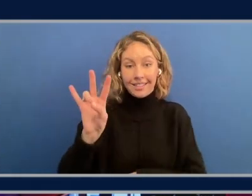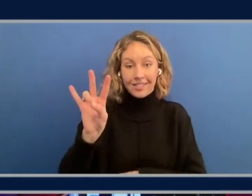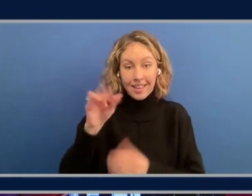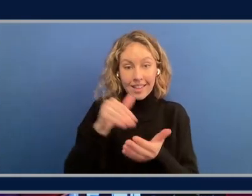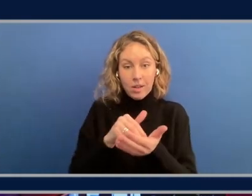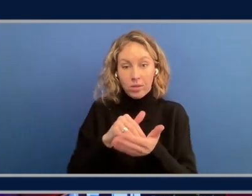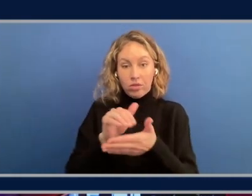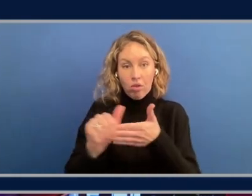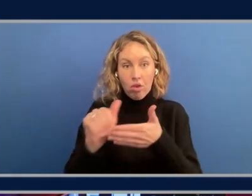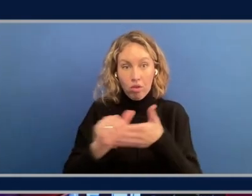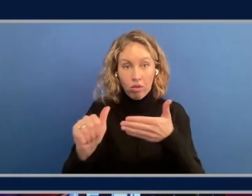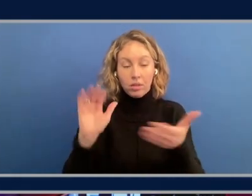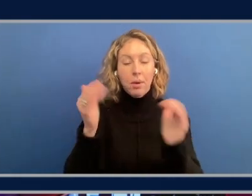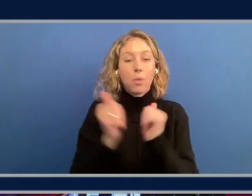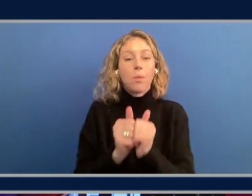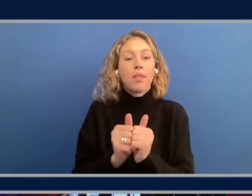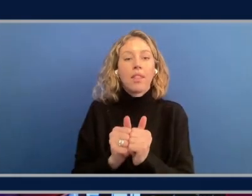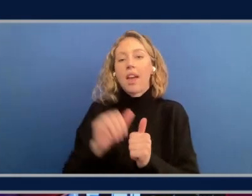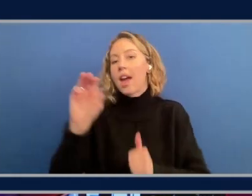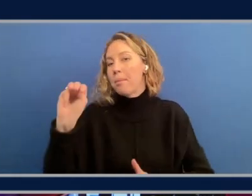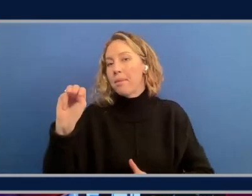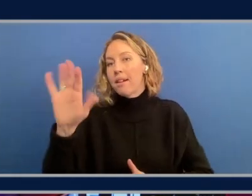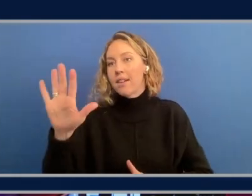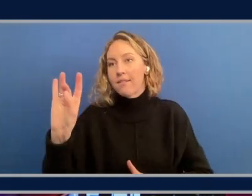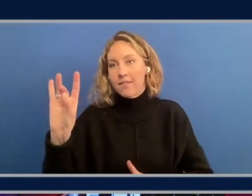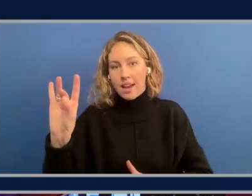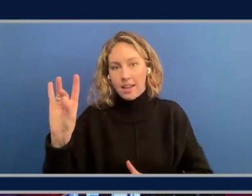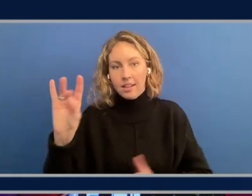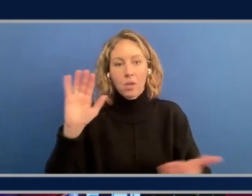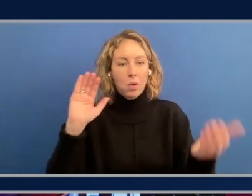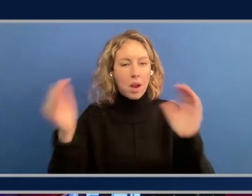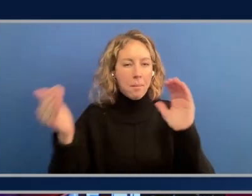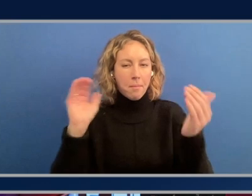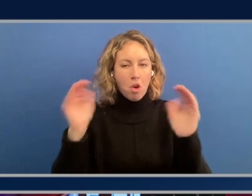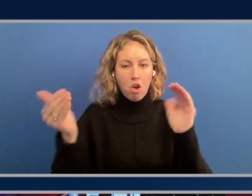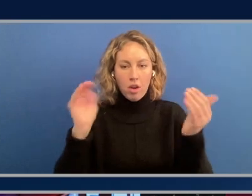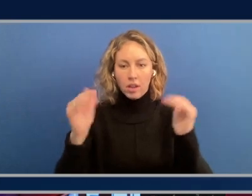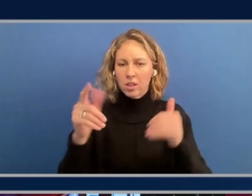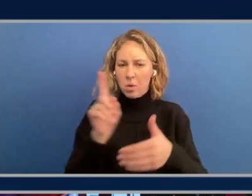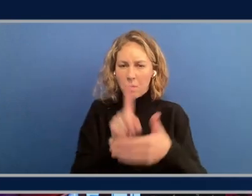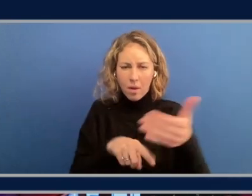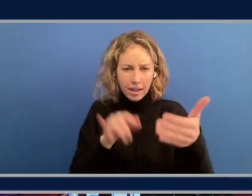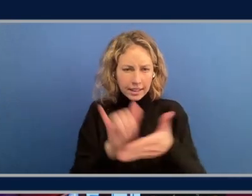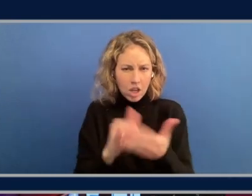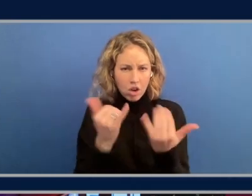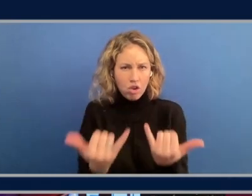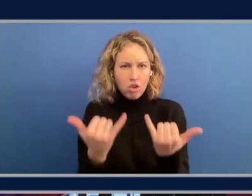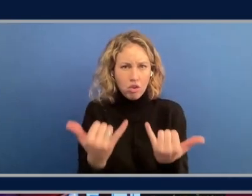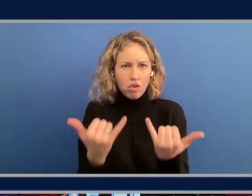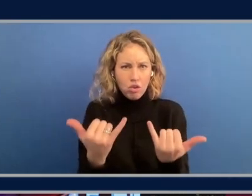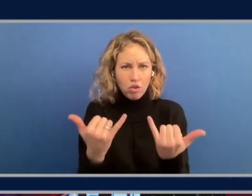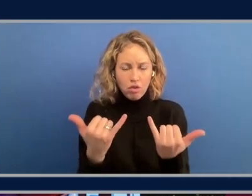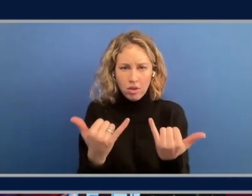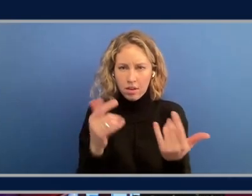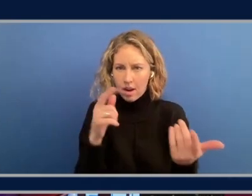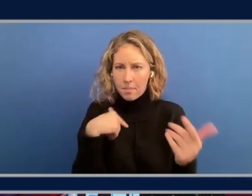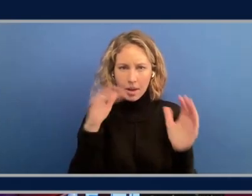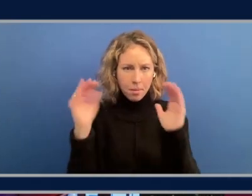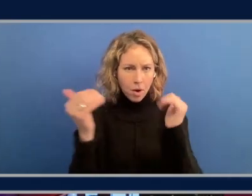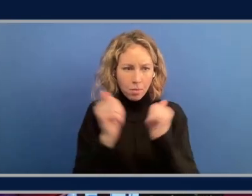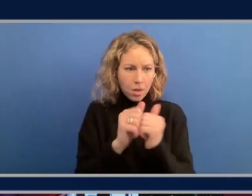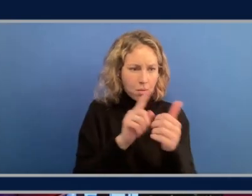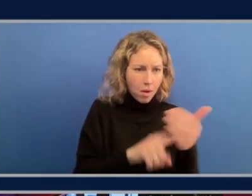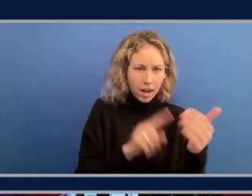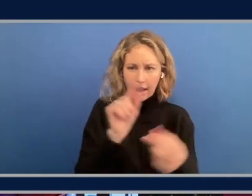as compared to the M5 8X large, which we are comparing against. So what is our existing instance type? What am I comparing against? What is the